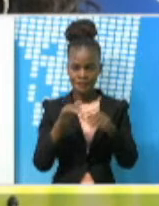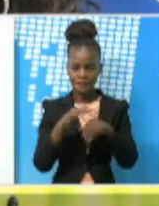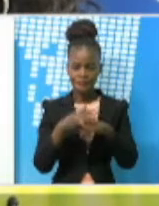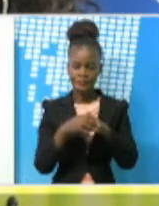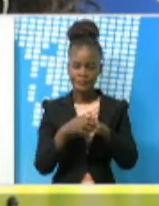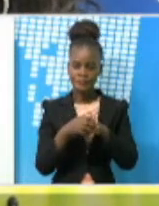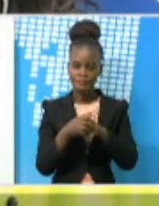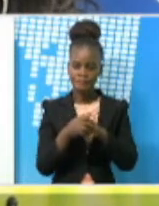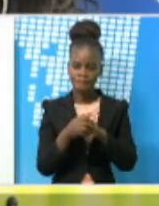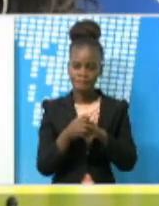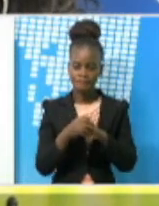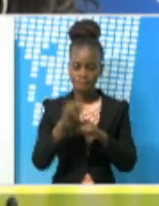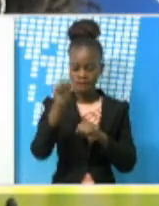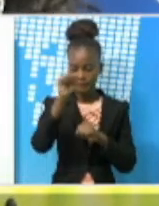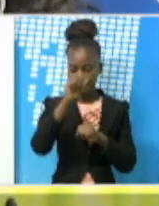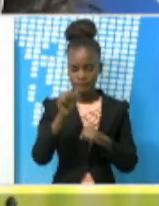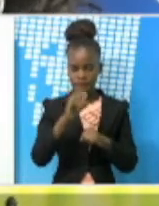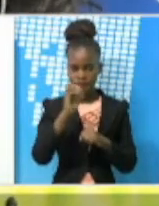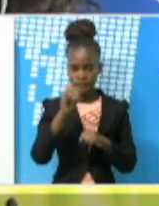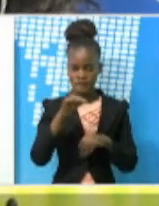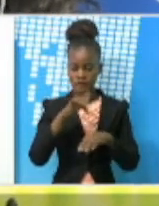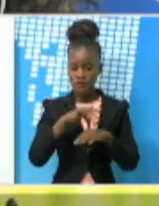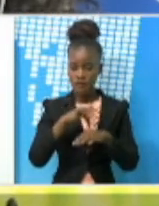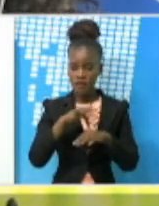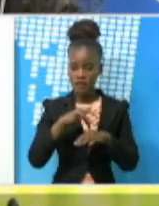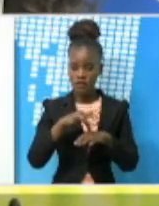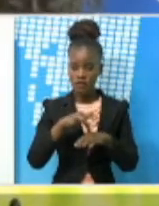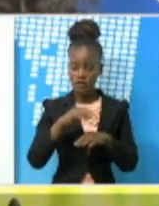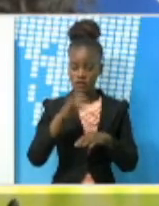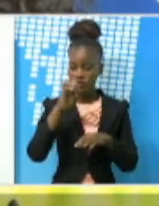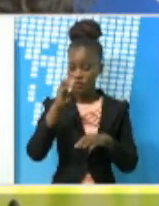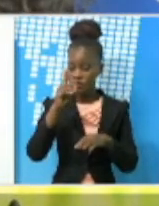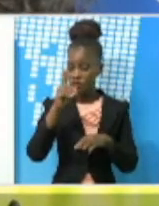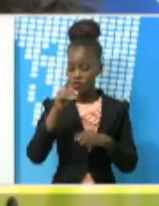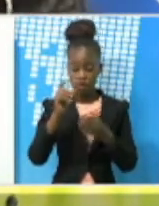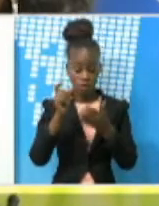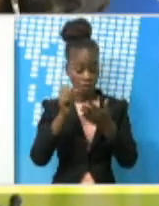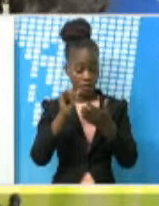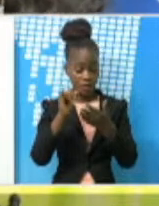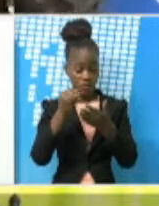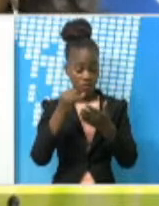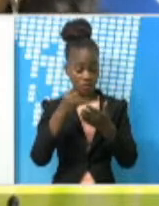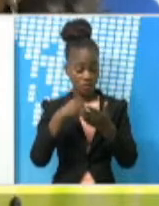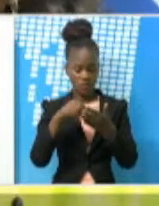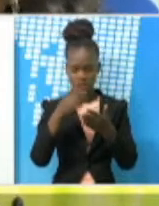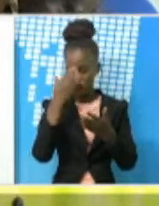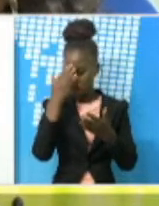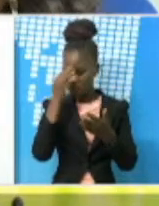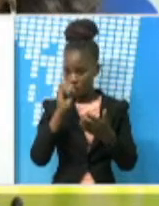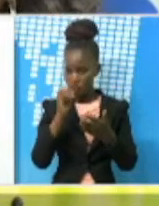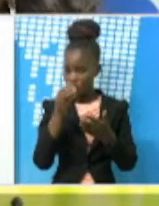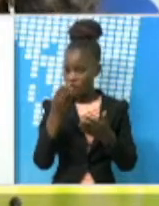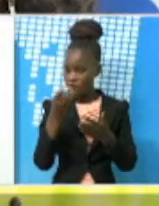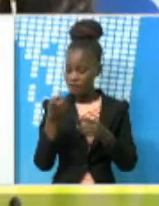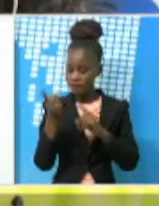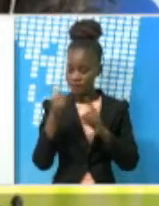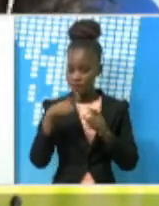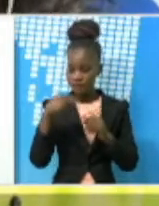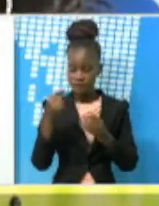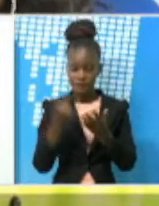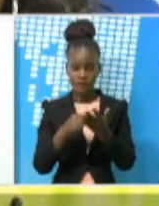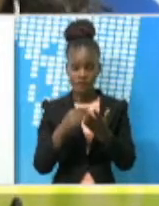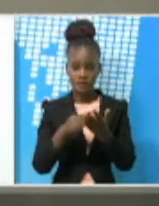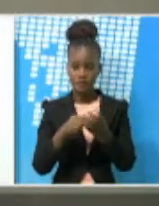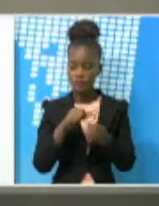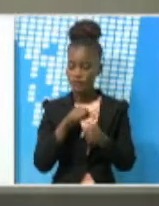saw that your ED signed an MOU when they had gone for the Uganda Business Forum in South Africa